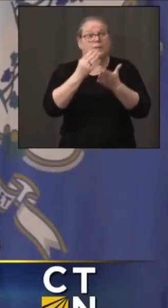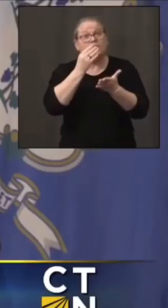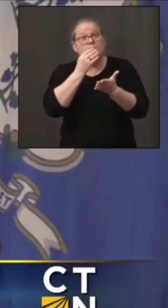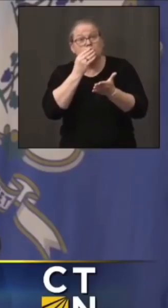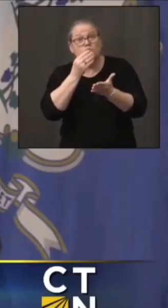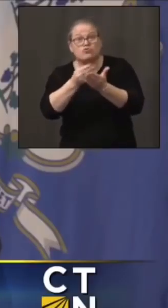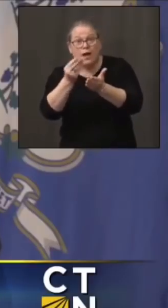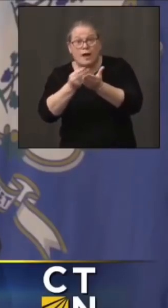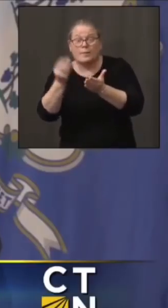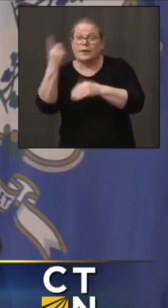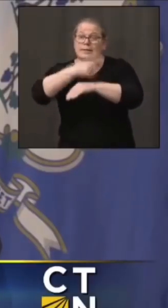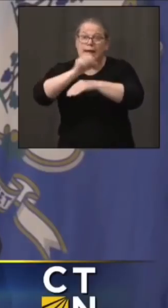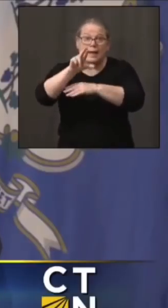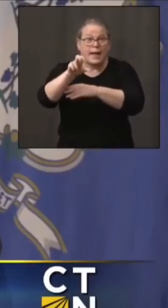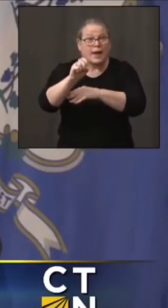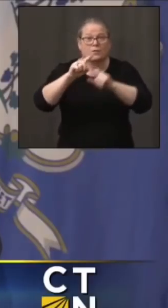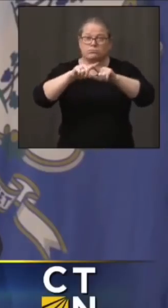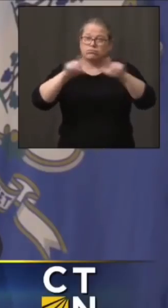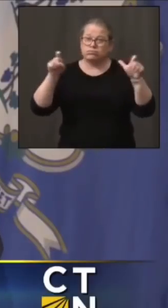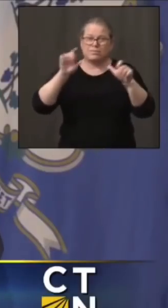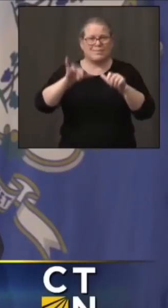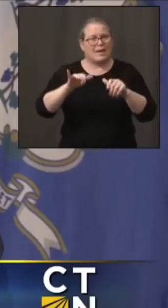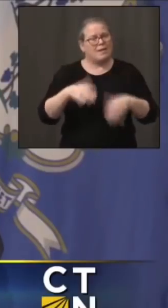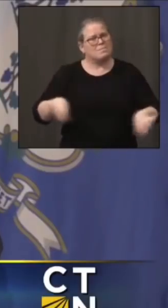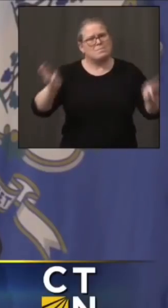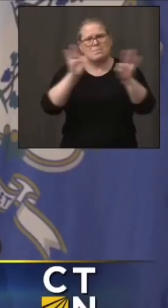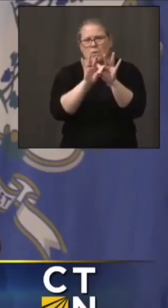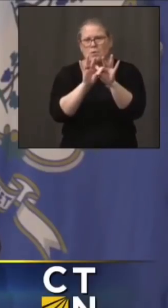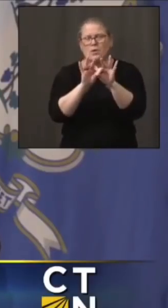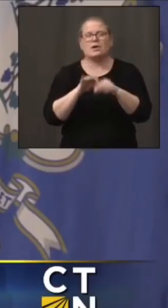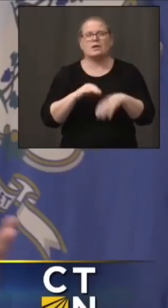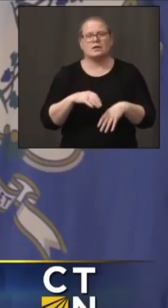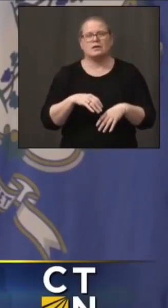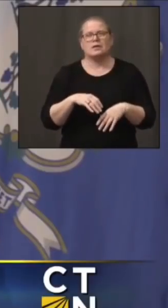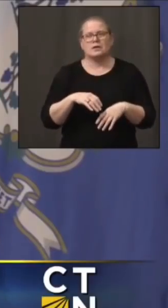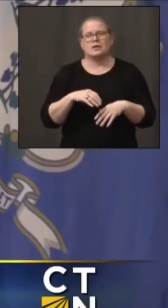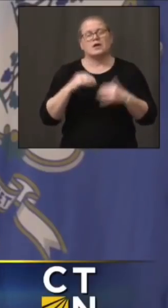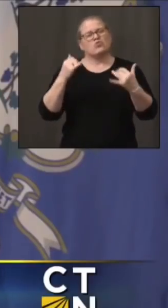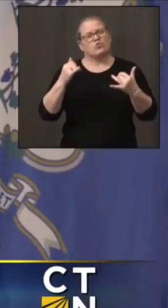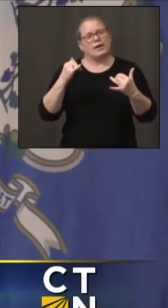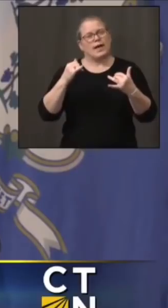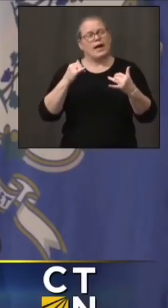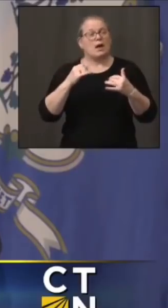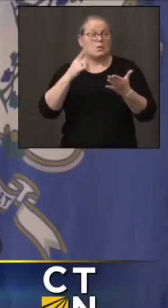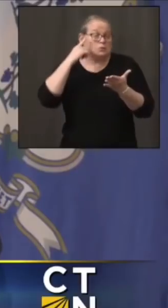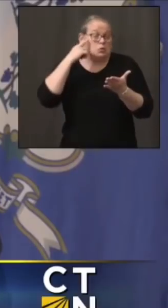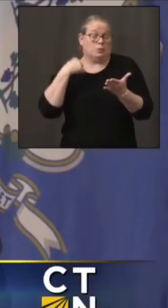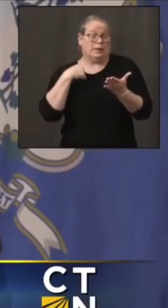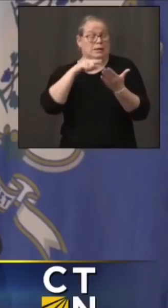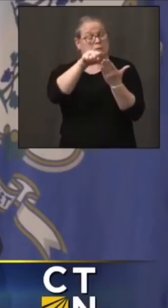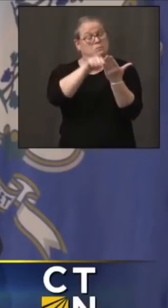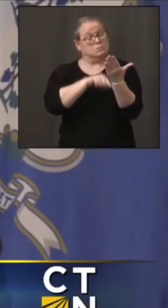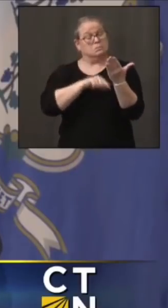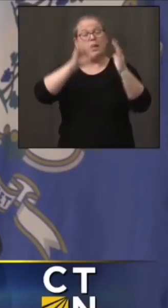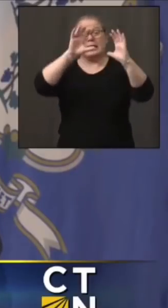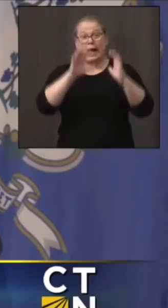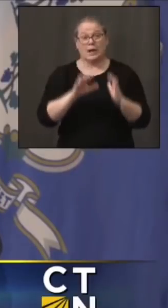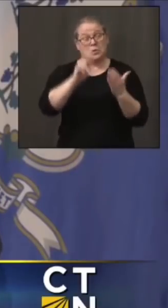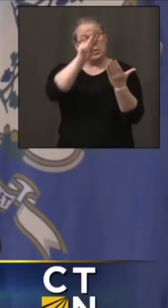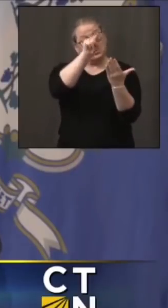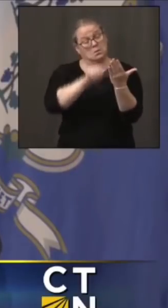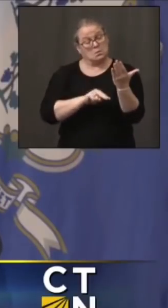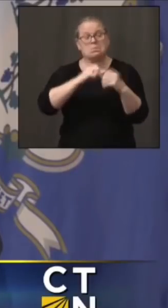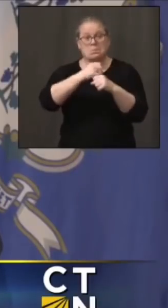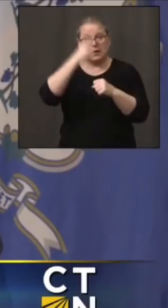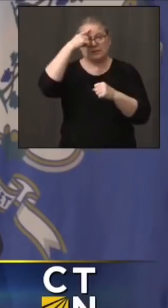comes to daycare. I think right now the categories make a certain amount of sense to me, and I don't see any reason to upset the apple